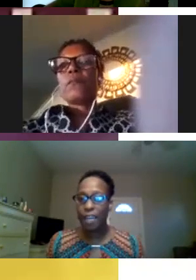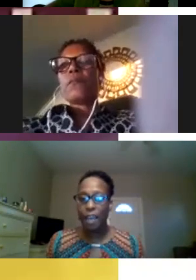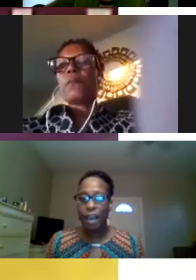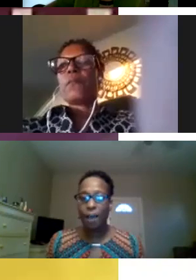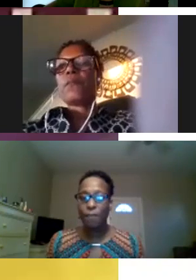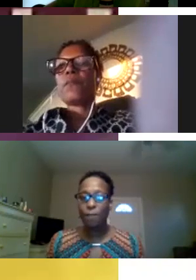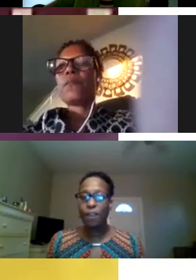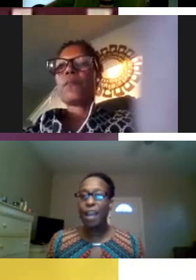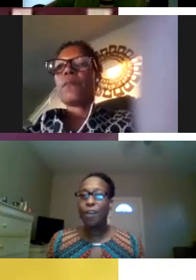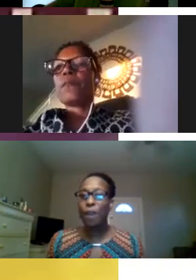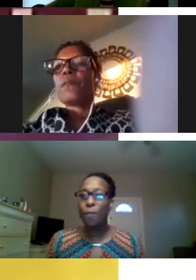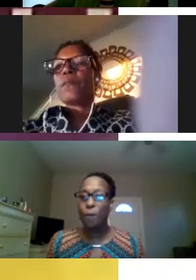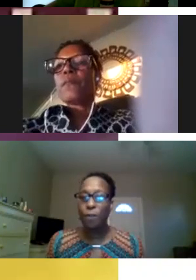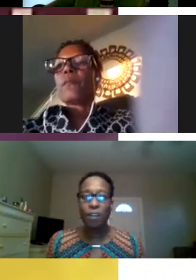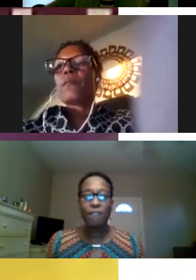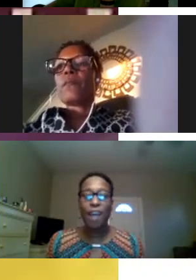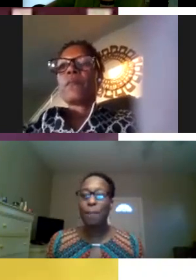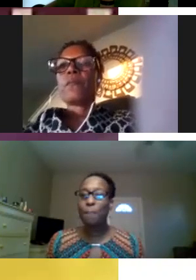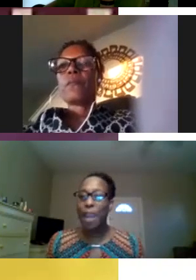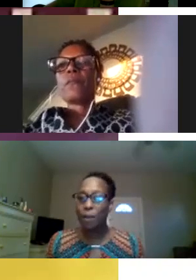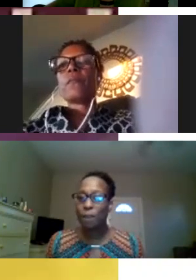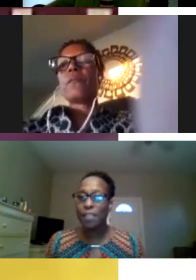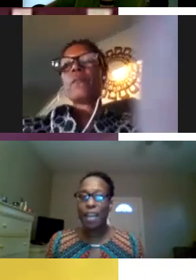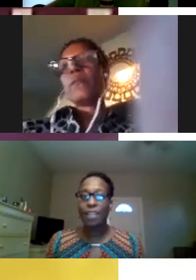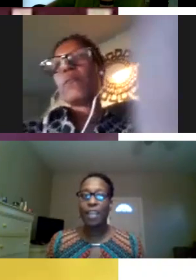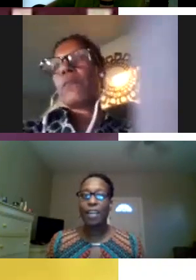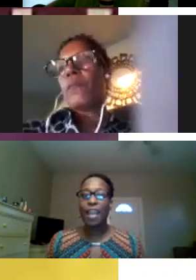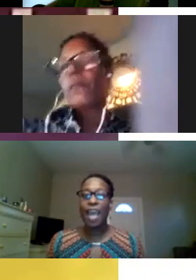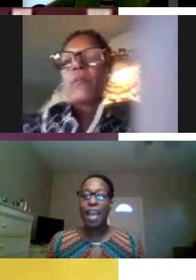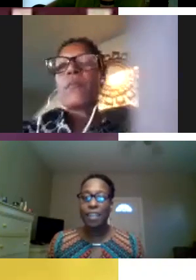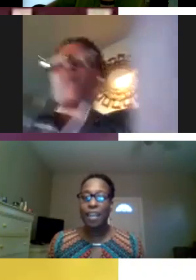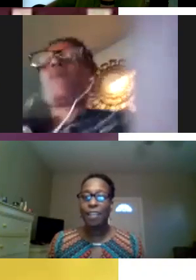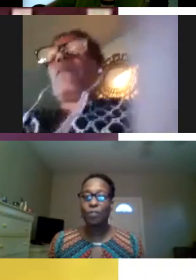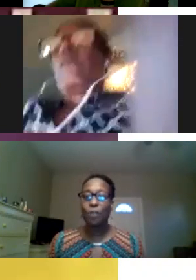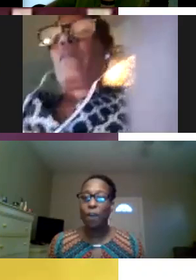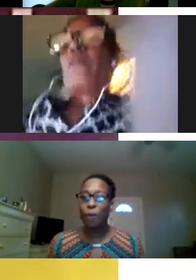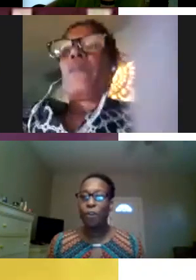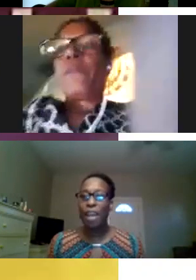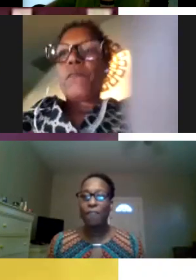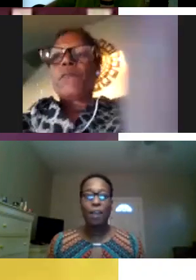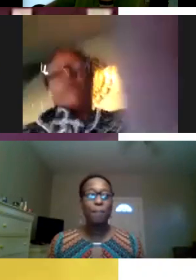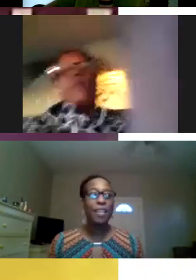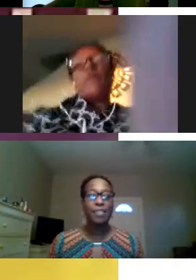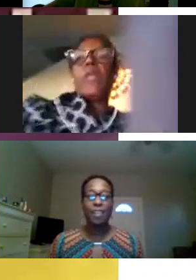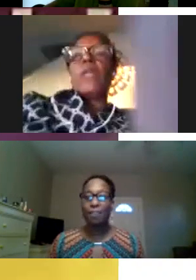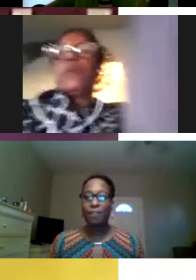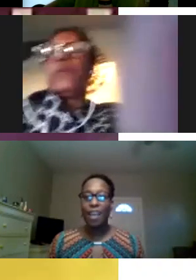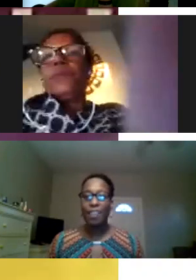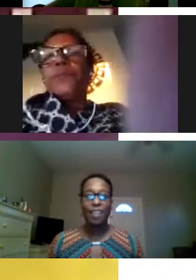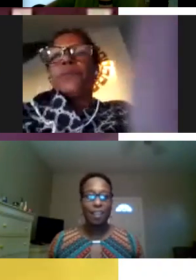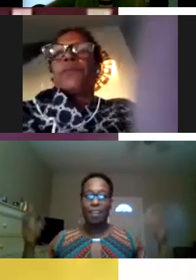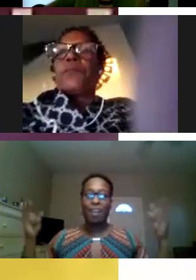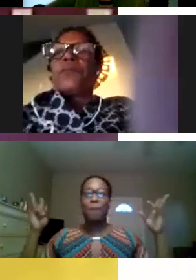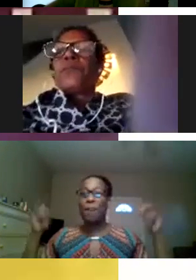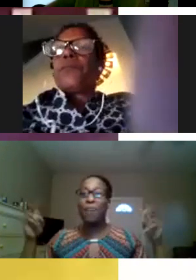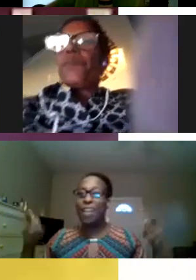right? They're not going broke. They're not filing bankruptcy. Like, they can actually like try to work on having a piece of